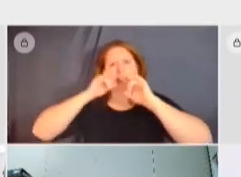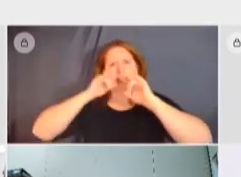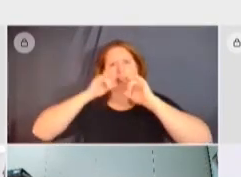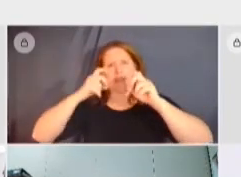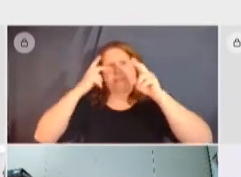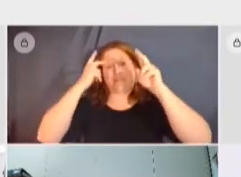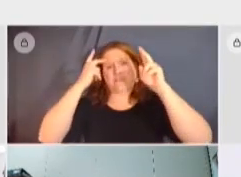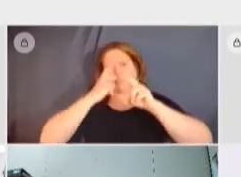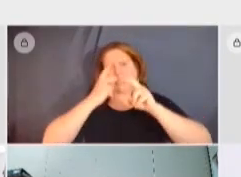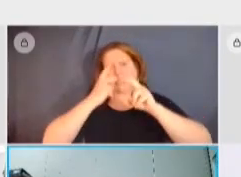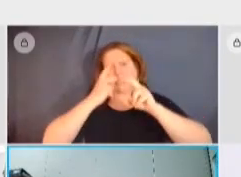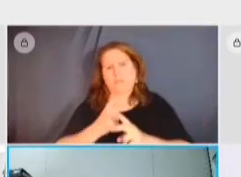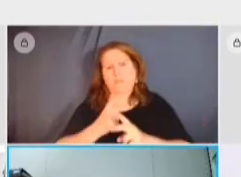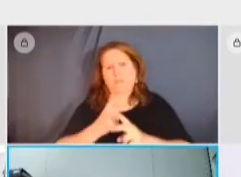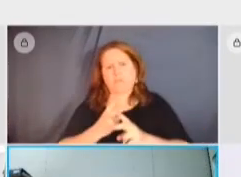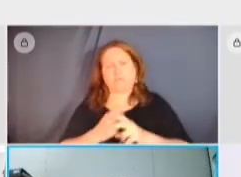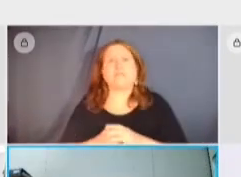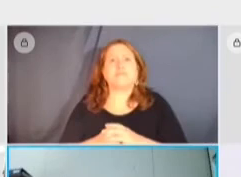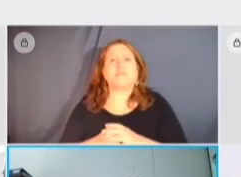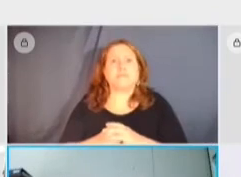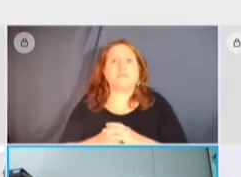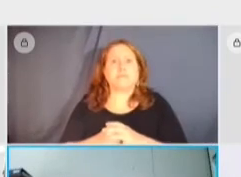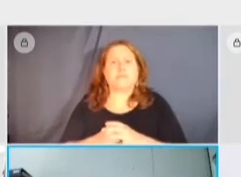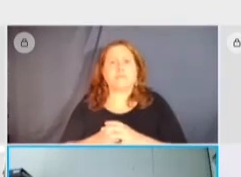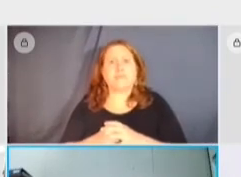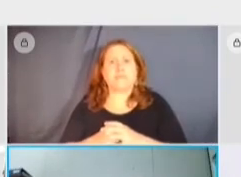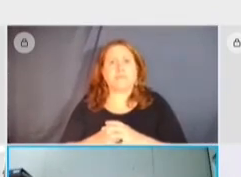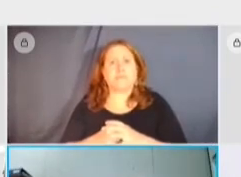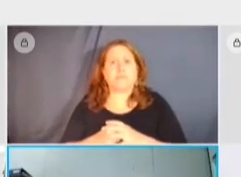I certainly the extent of standardization,